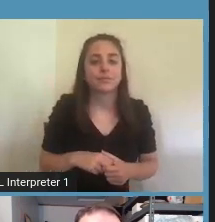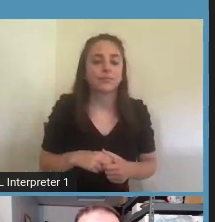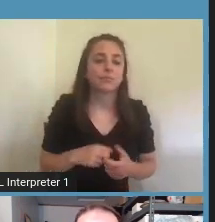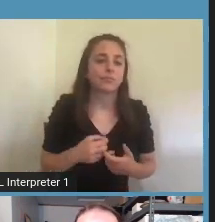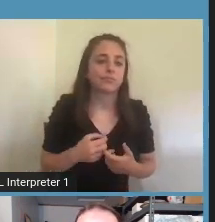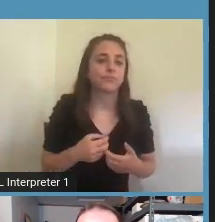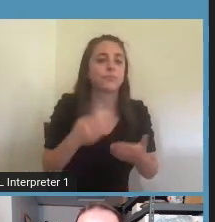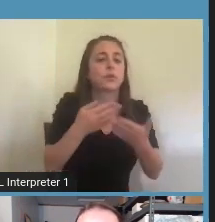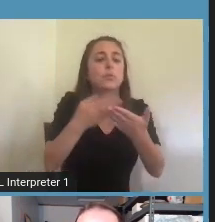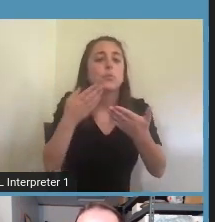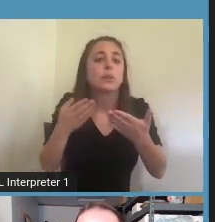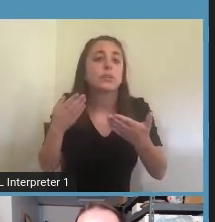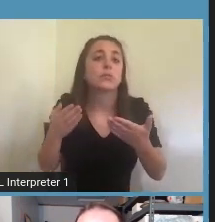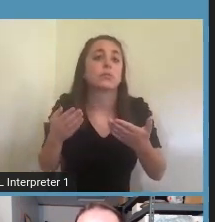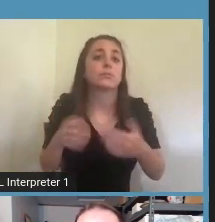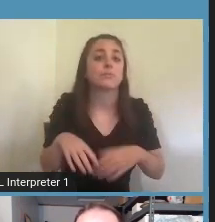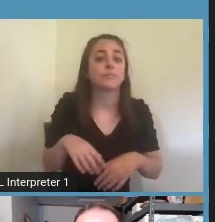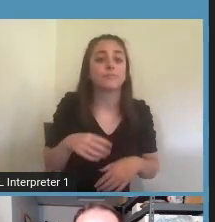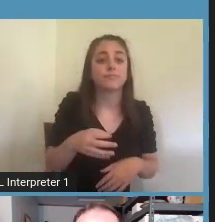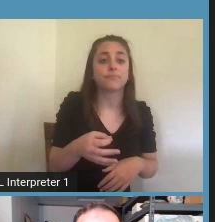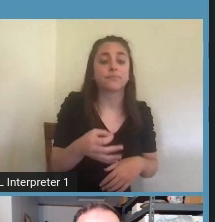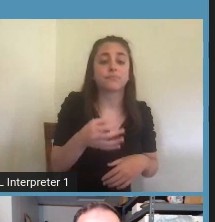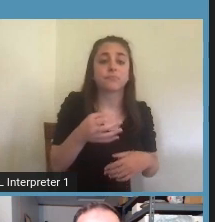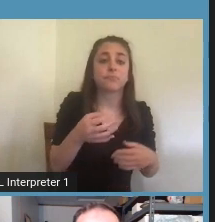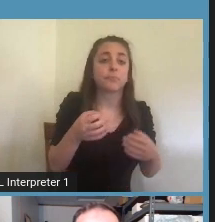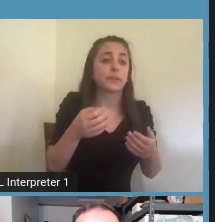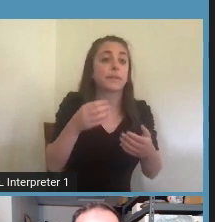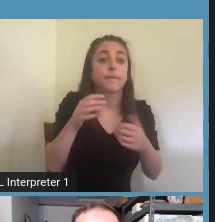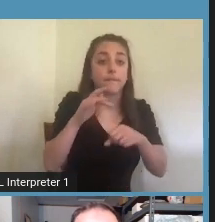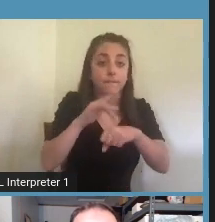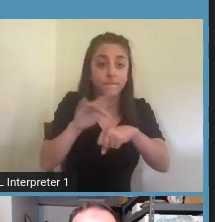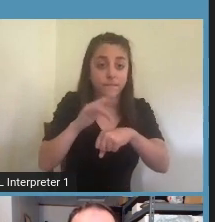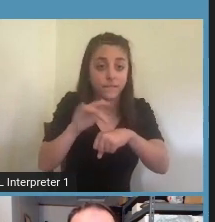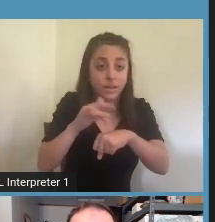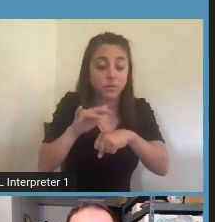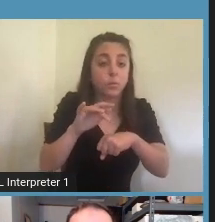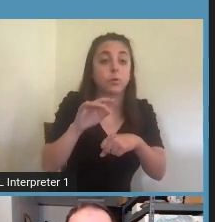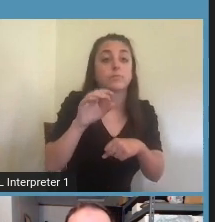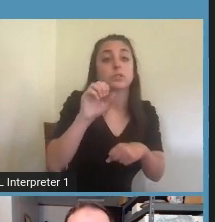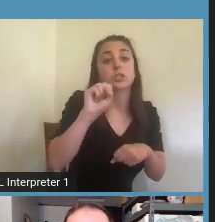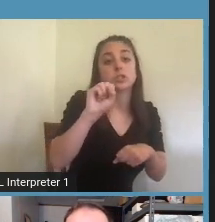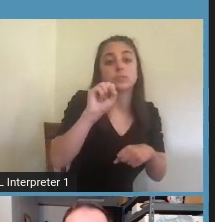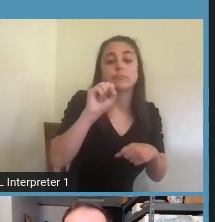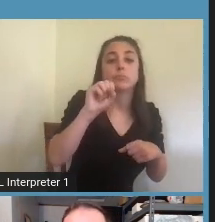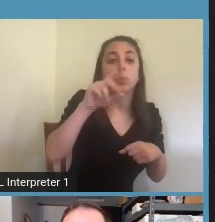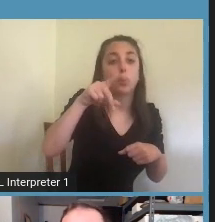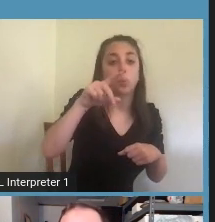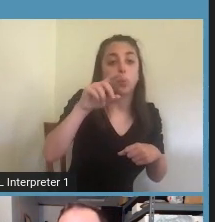will be made available in a spreadsheet or in a list somewhere for you.